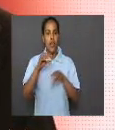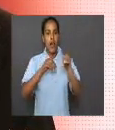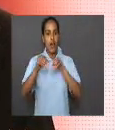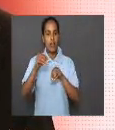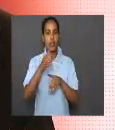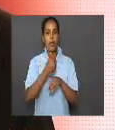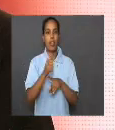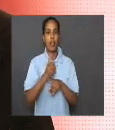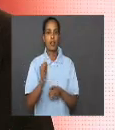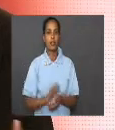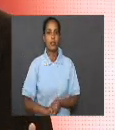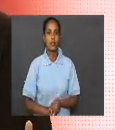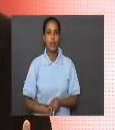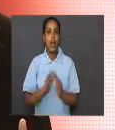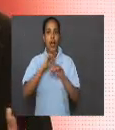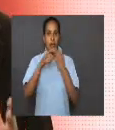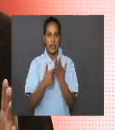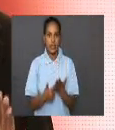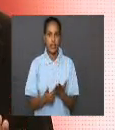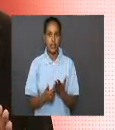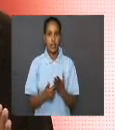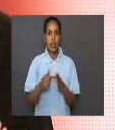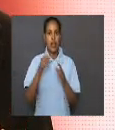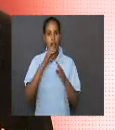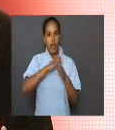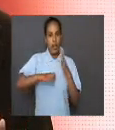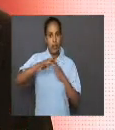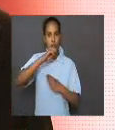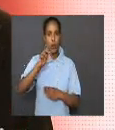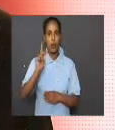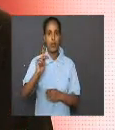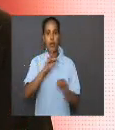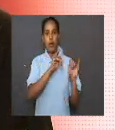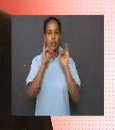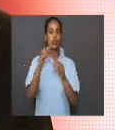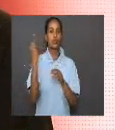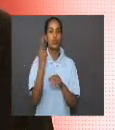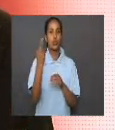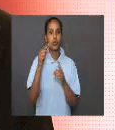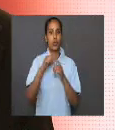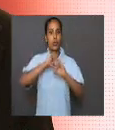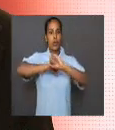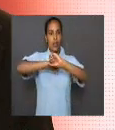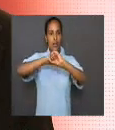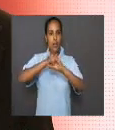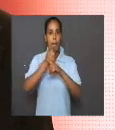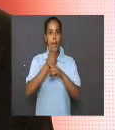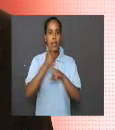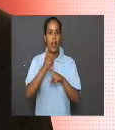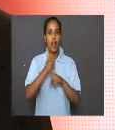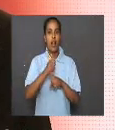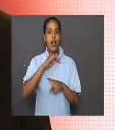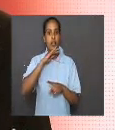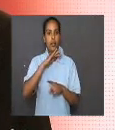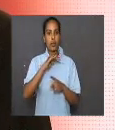active metals. However, electroplating is also used to prevent metal items